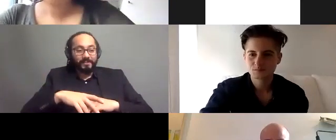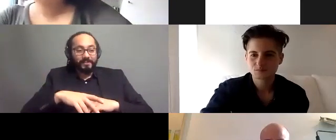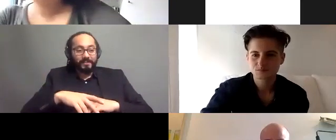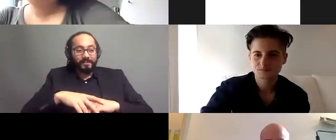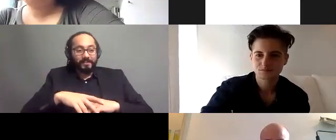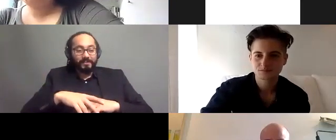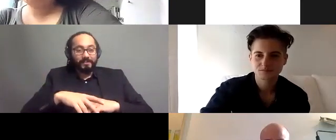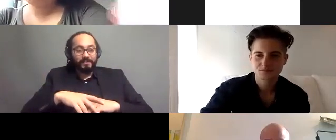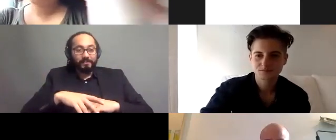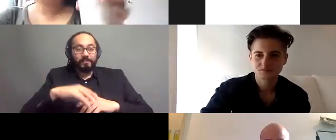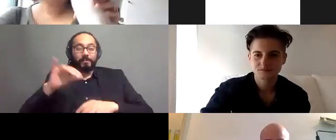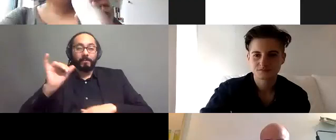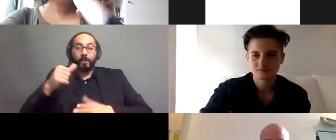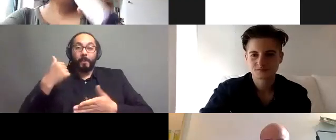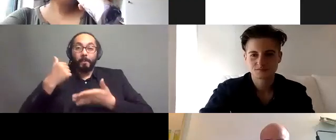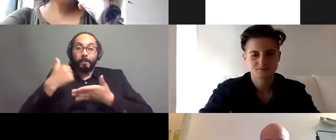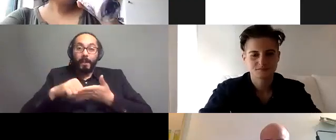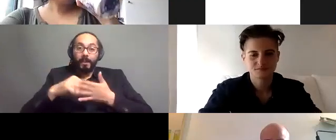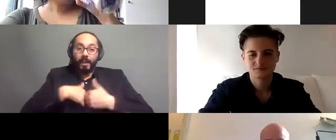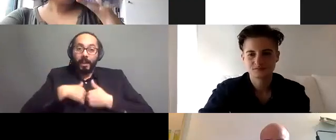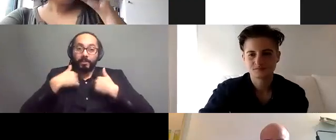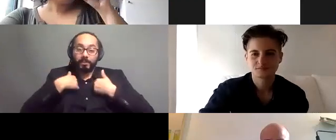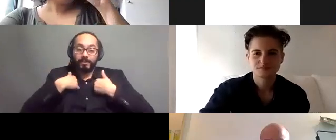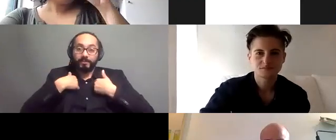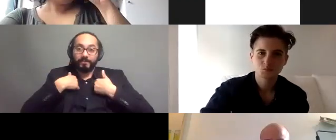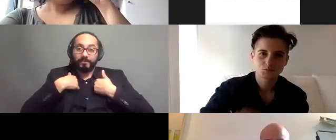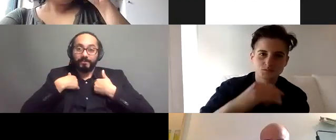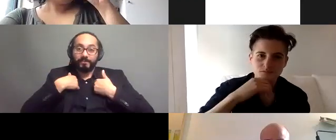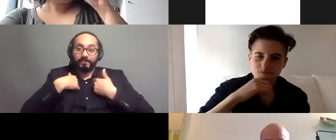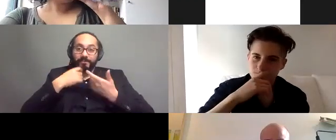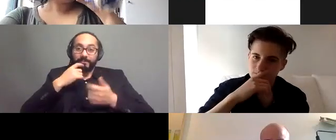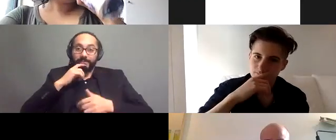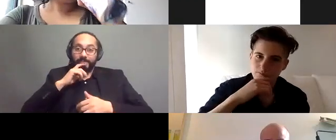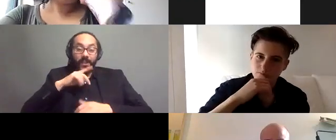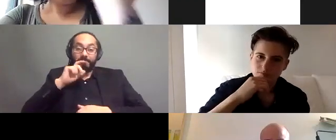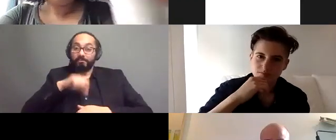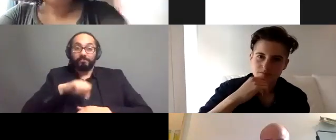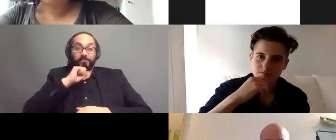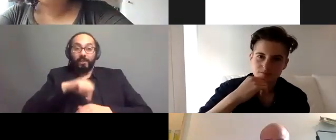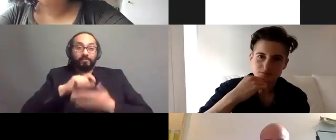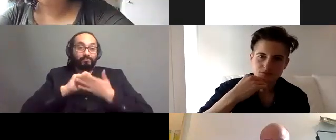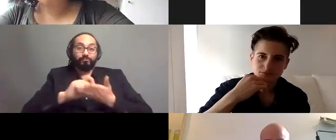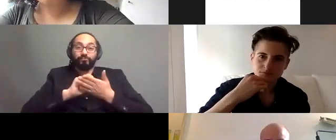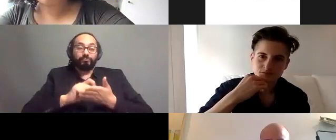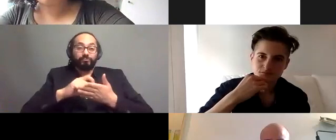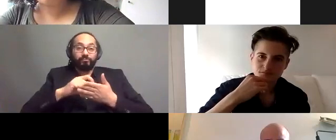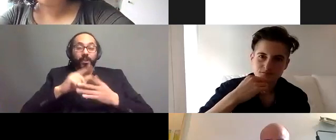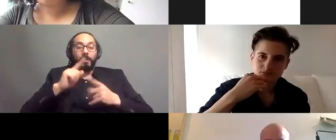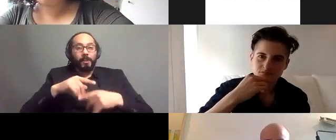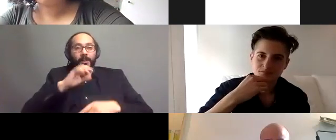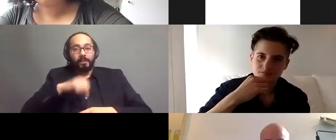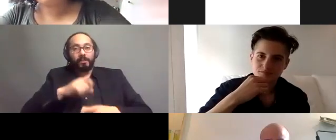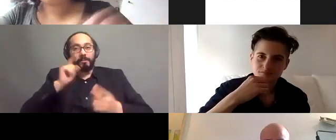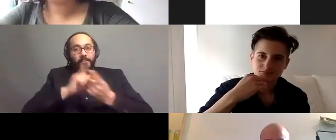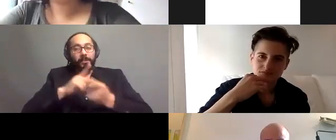and a mailing address. Yeah. I like to talk, but like if you'd like to talk, I love talking to people in person or